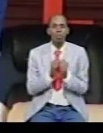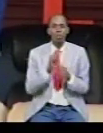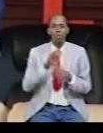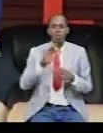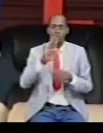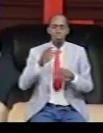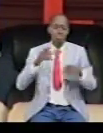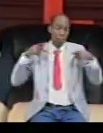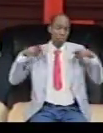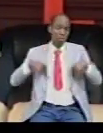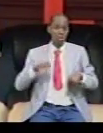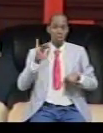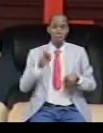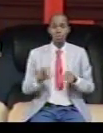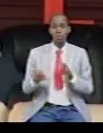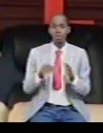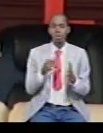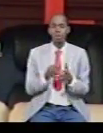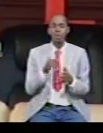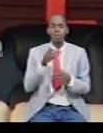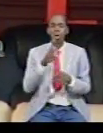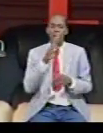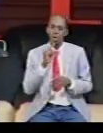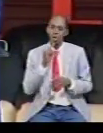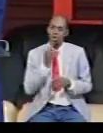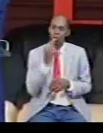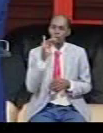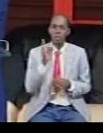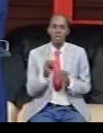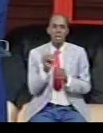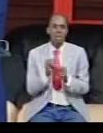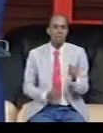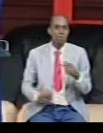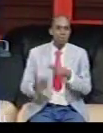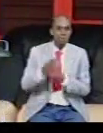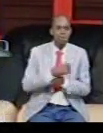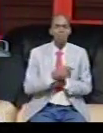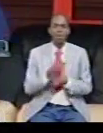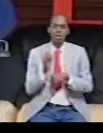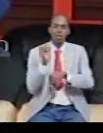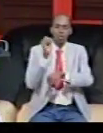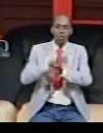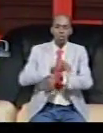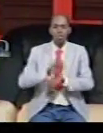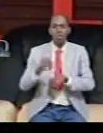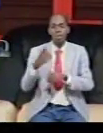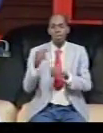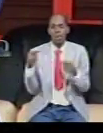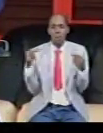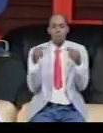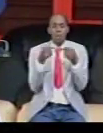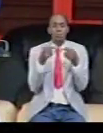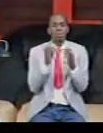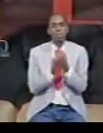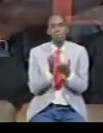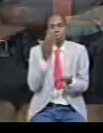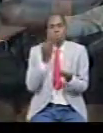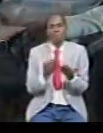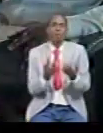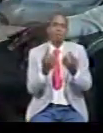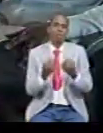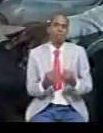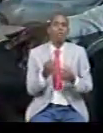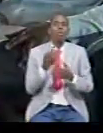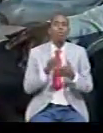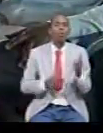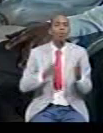you are earnestly every day by your life conquering the opposition that may come. What's going